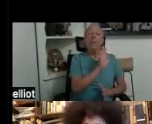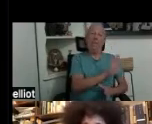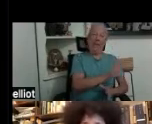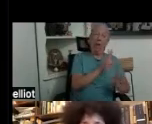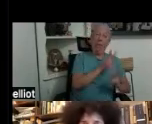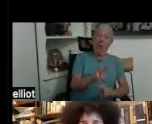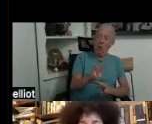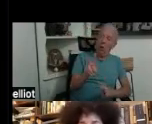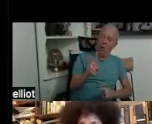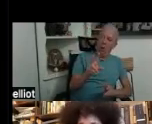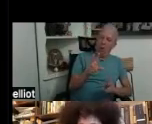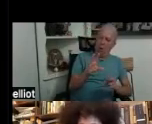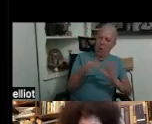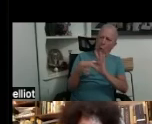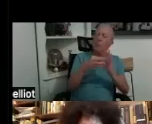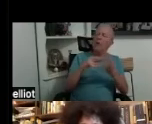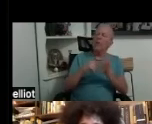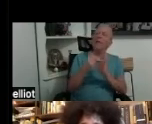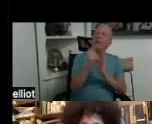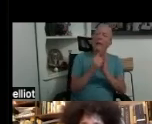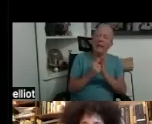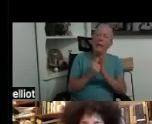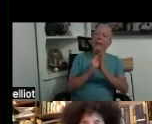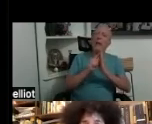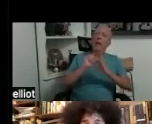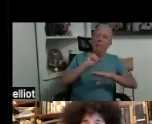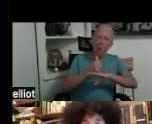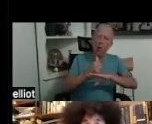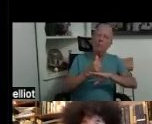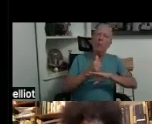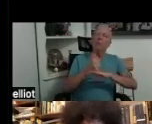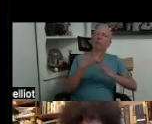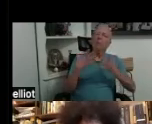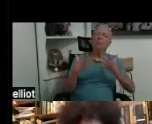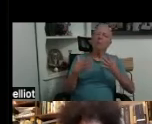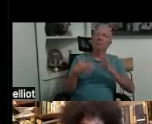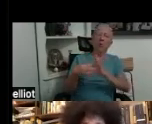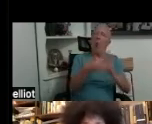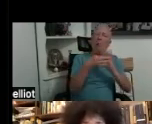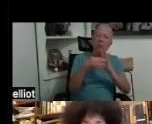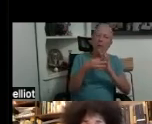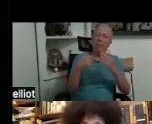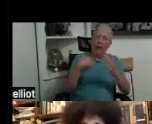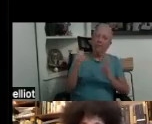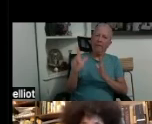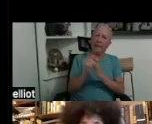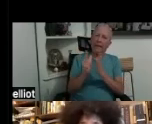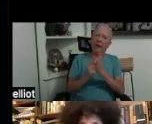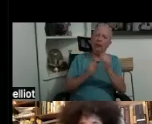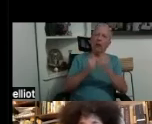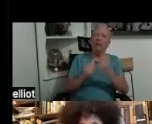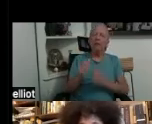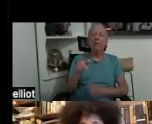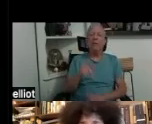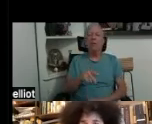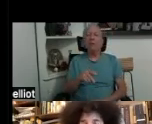a legally formed cooperative corporation or a legal structure. Rather than forming as a